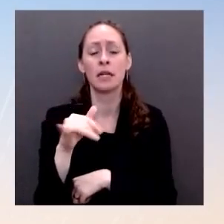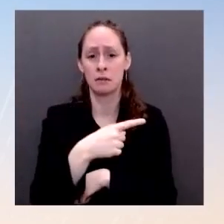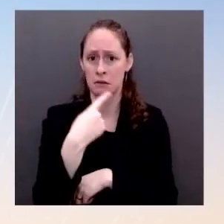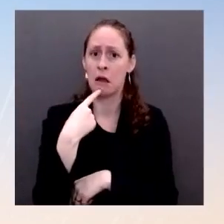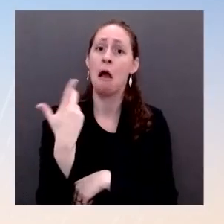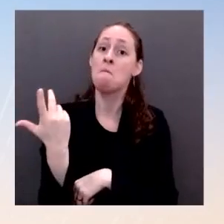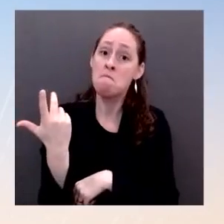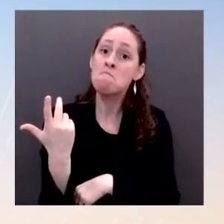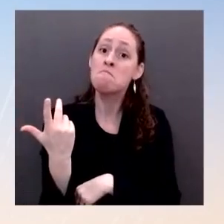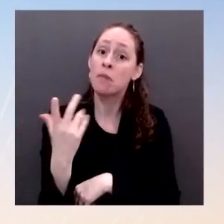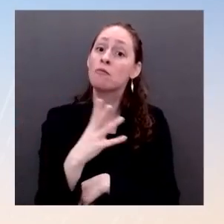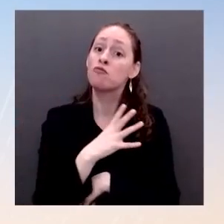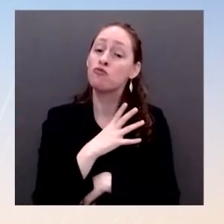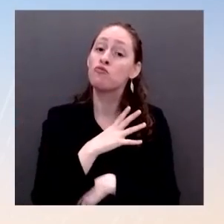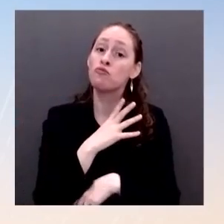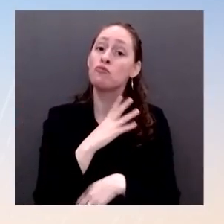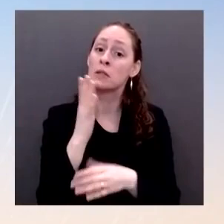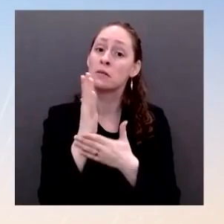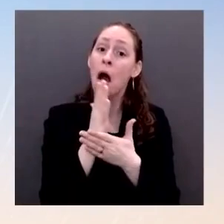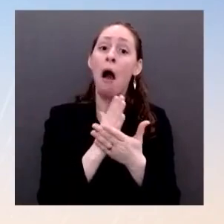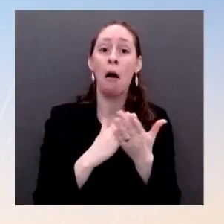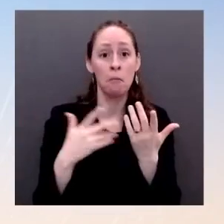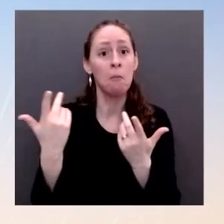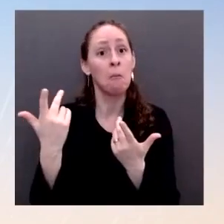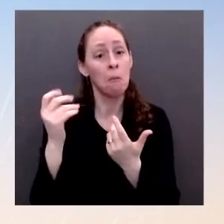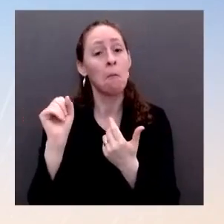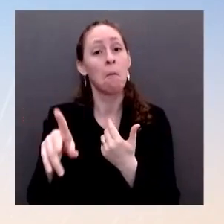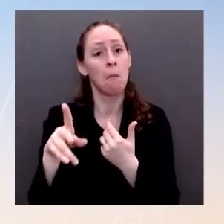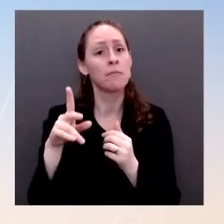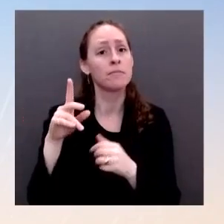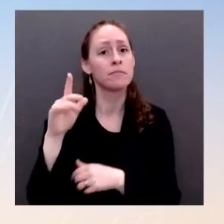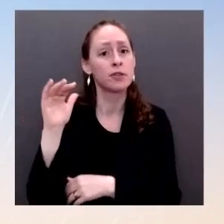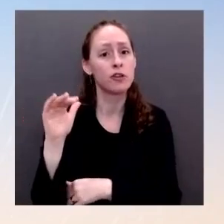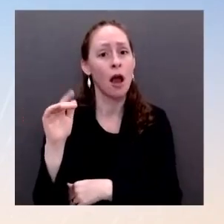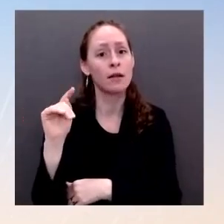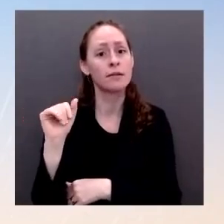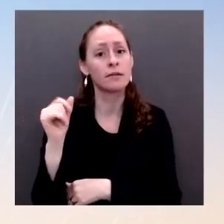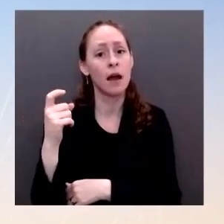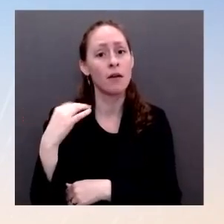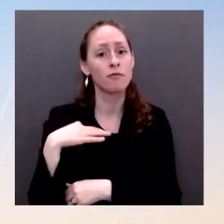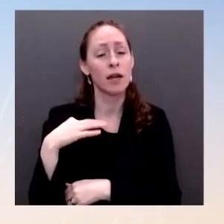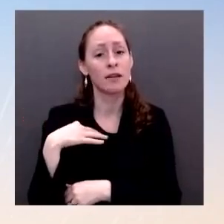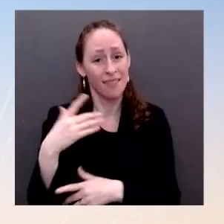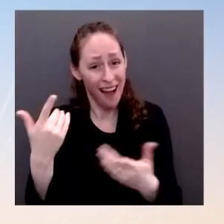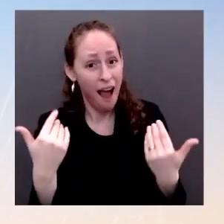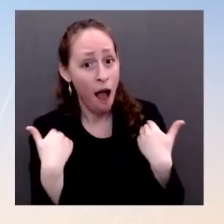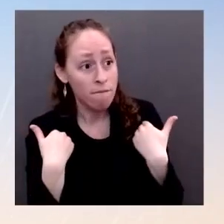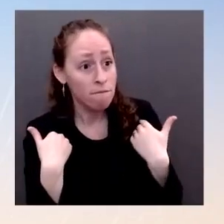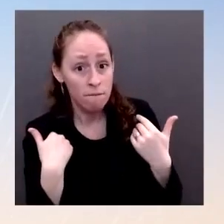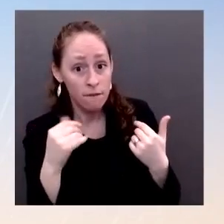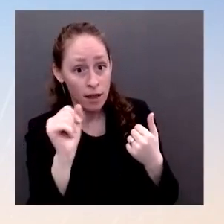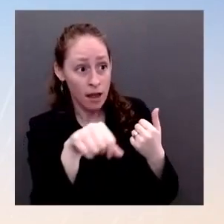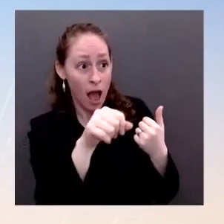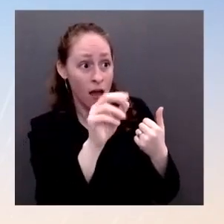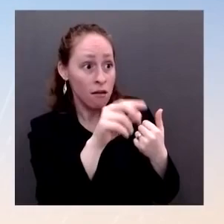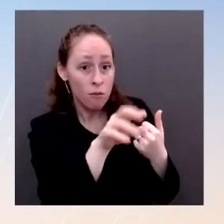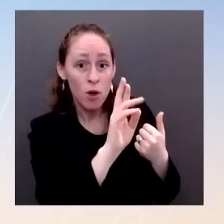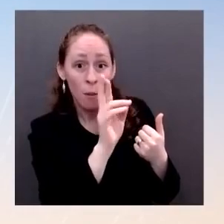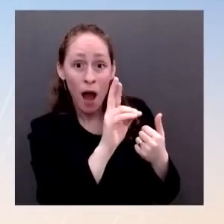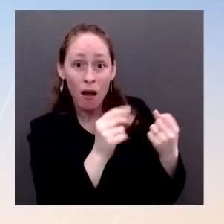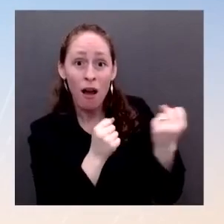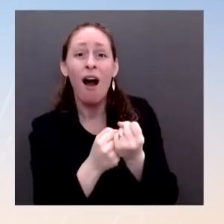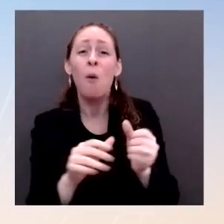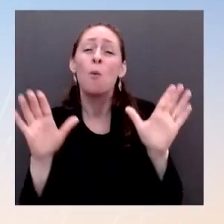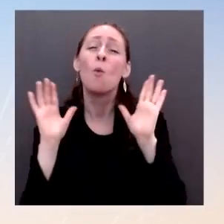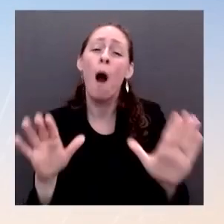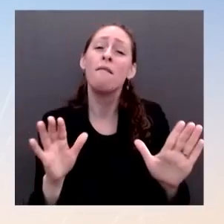Republicans they can get to support that? Great, let us know. We're happy to have a discussion about it. That's not what the president was talking about the other night. What the president was talking about